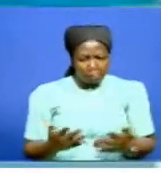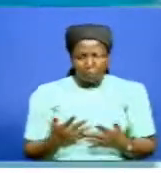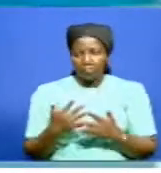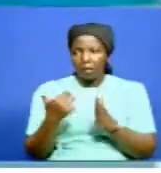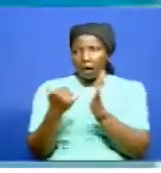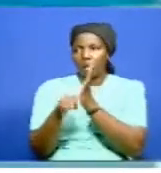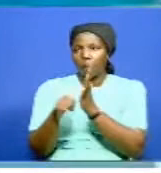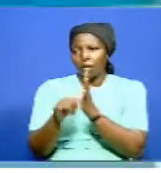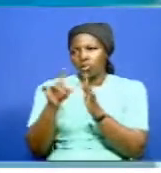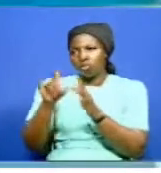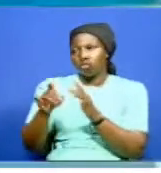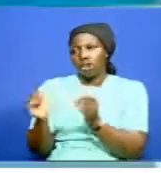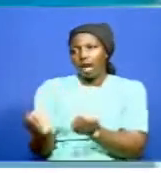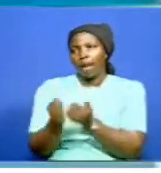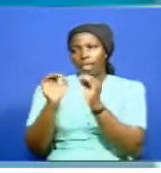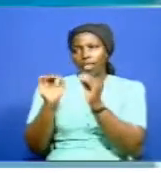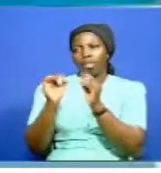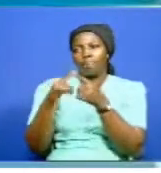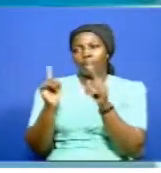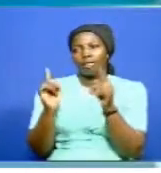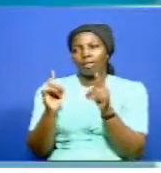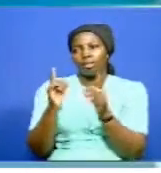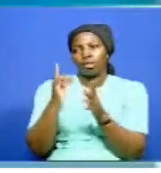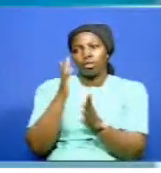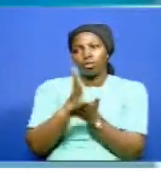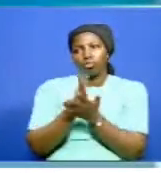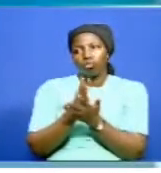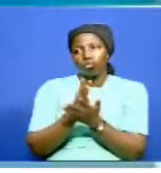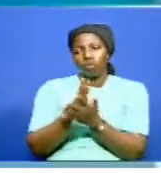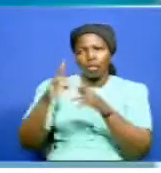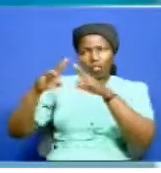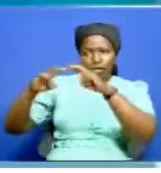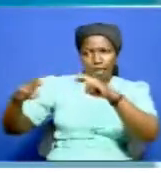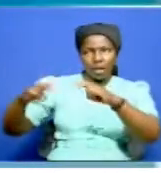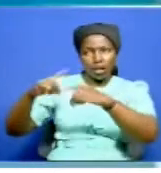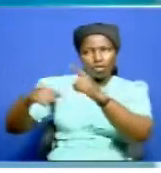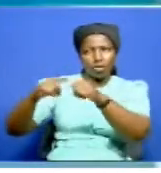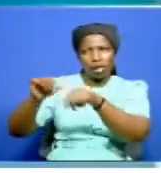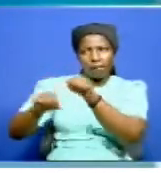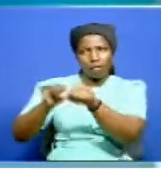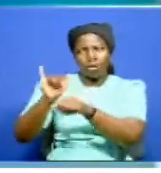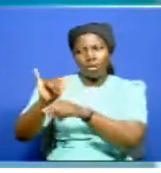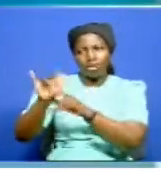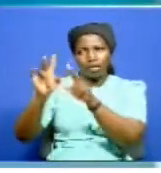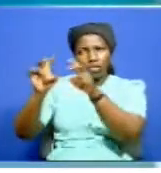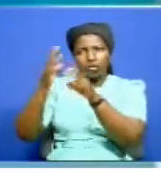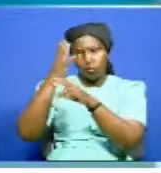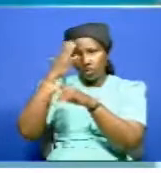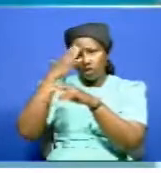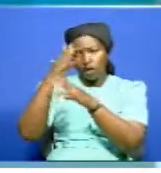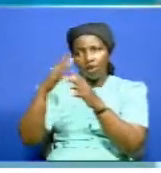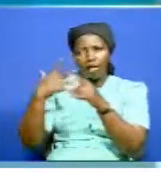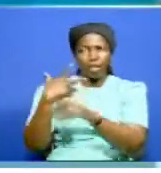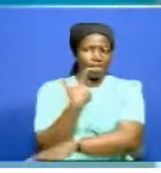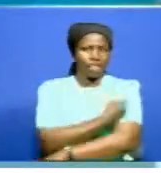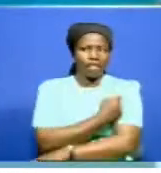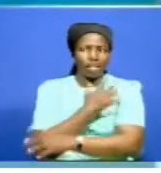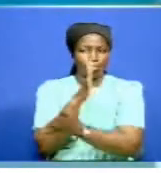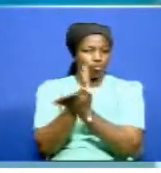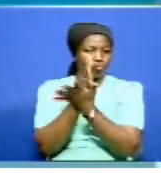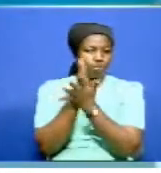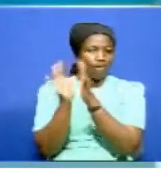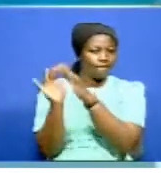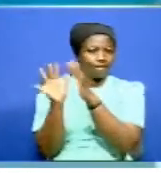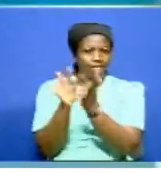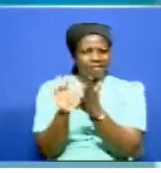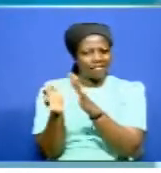problem. Although, of course, studies are still being done on that issue. You know, the vaccines are fairly new, so the information is